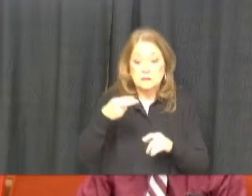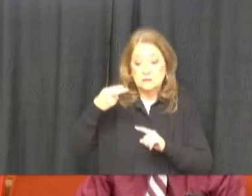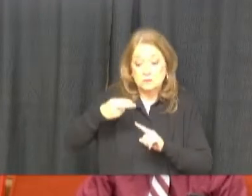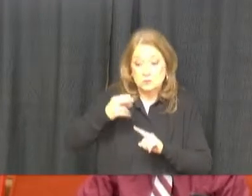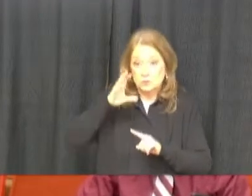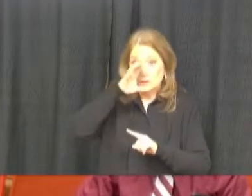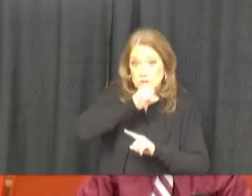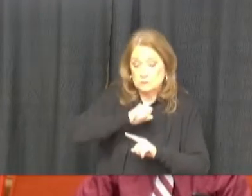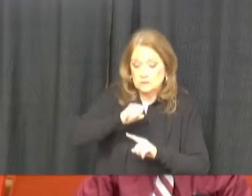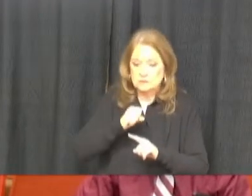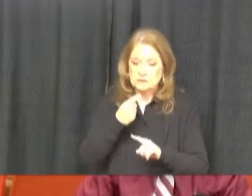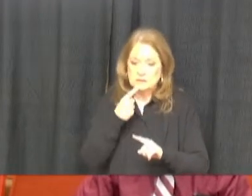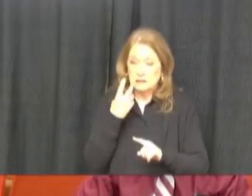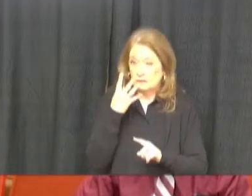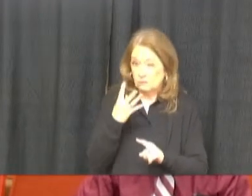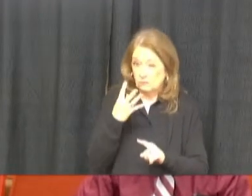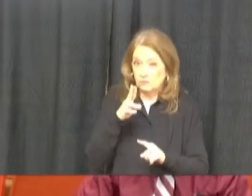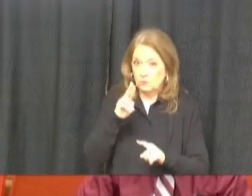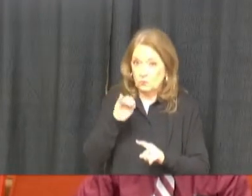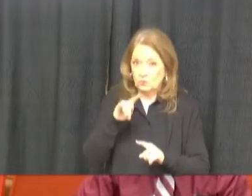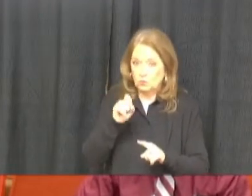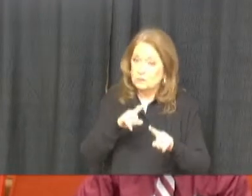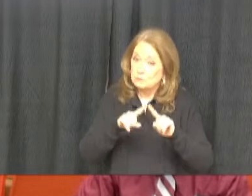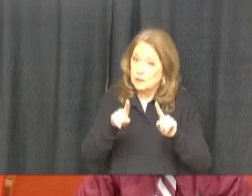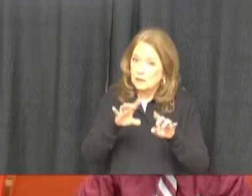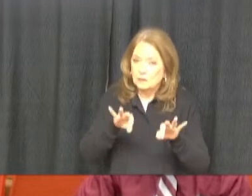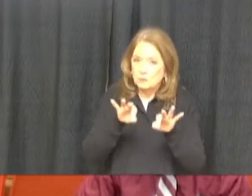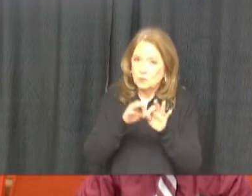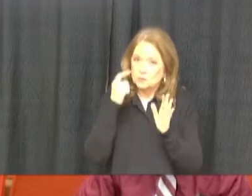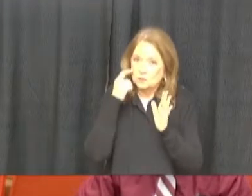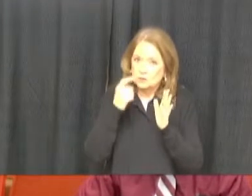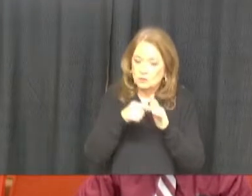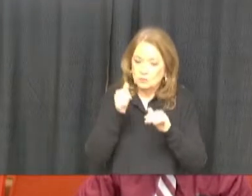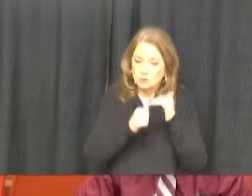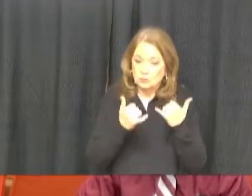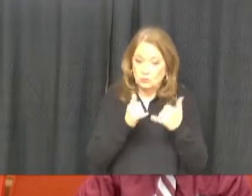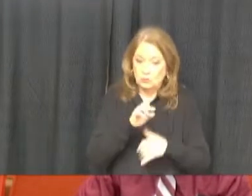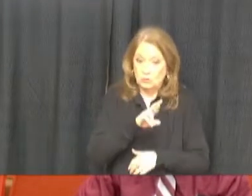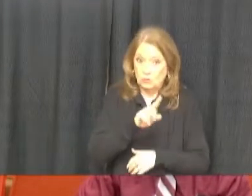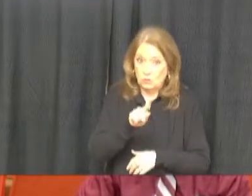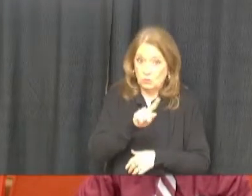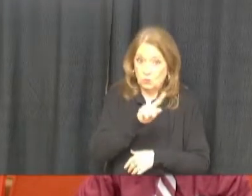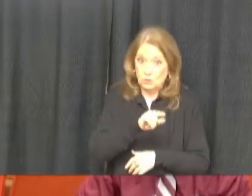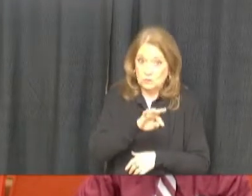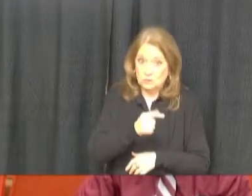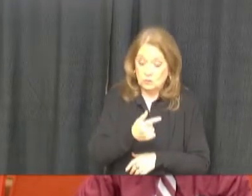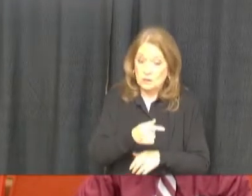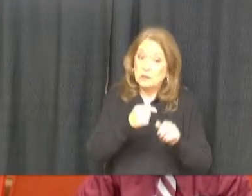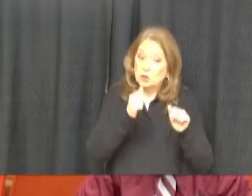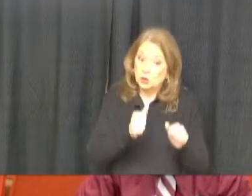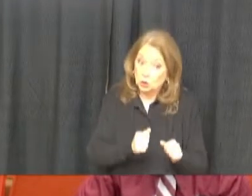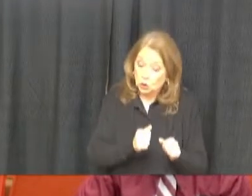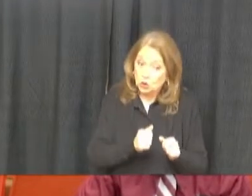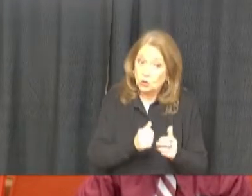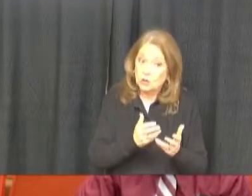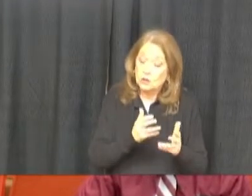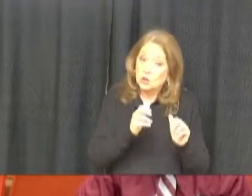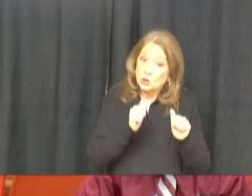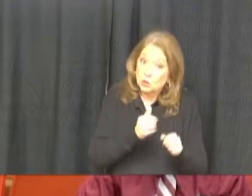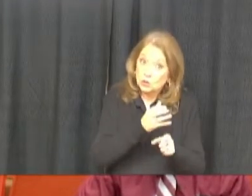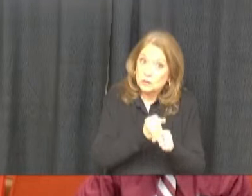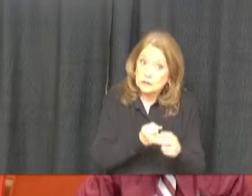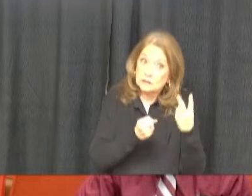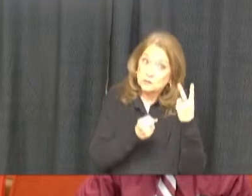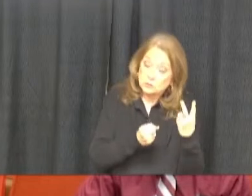put this at 4 units. It's important to note, though, under the current R1 zoning, that this property could get 2